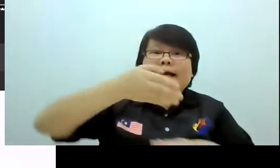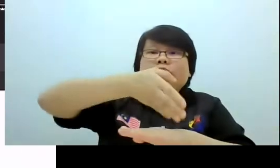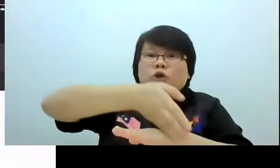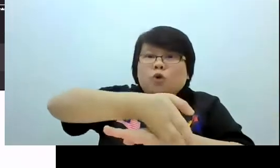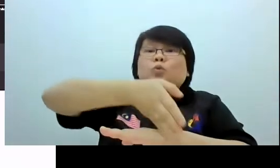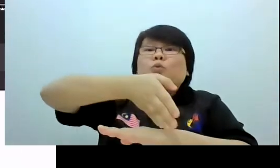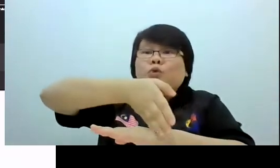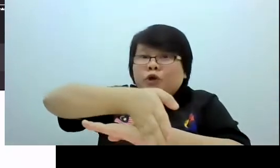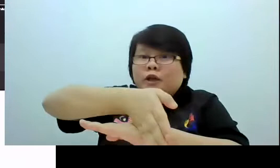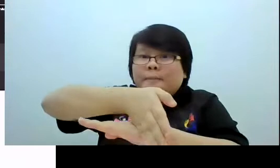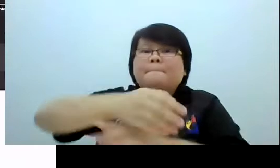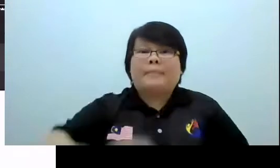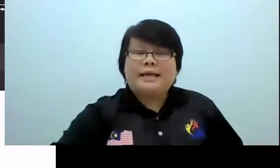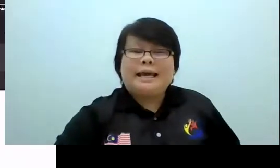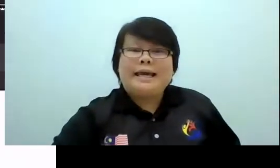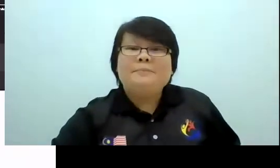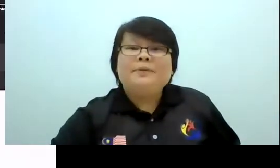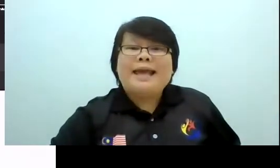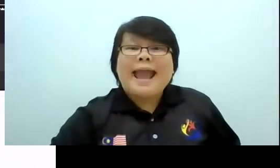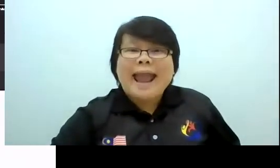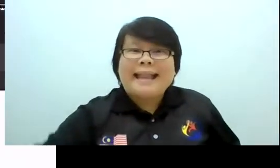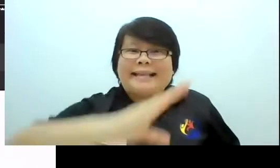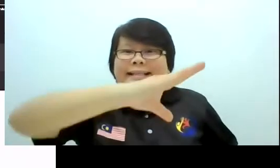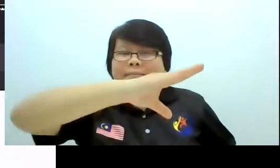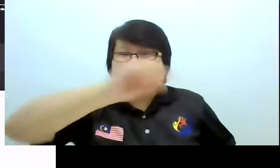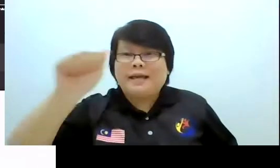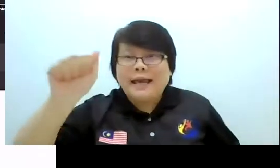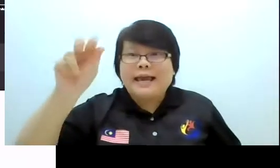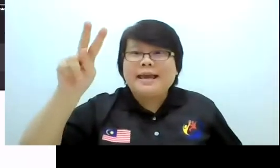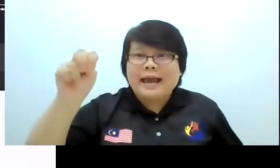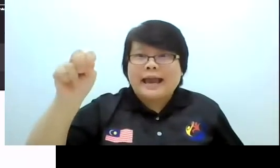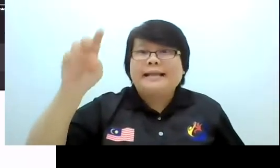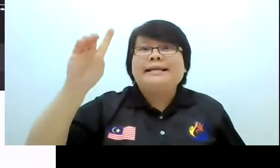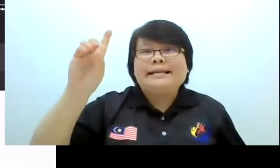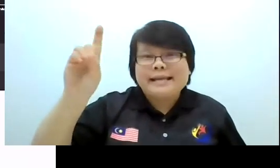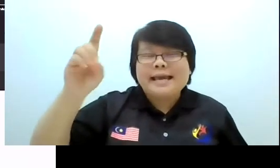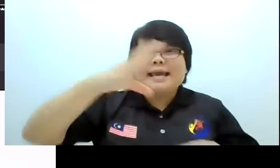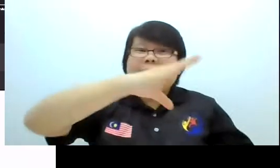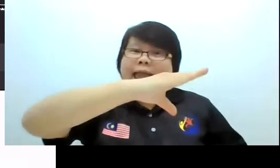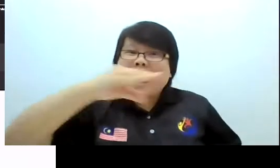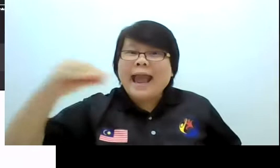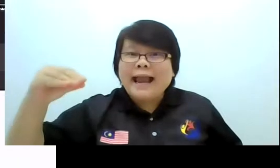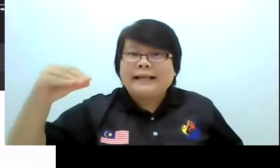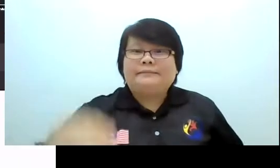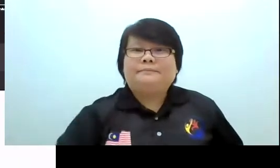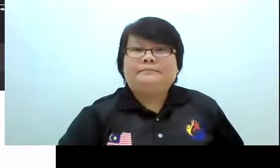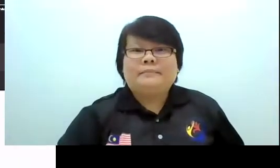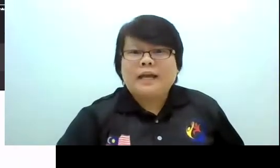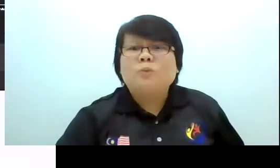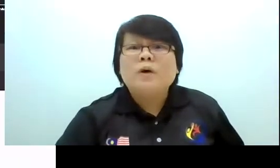W-O-O-D. That's wood. Okay. N, A, N, D,